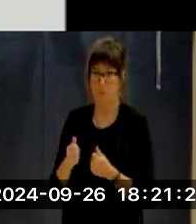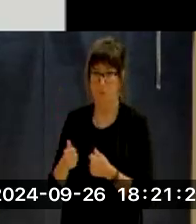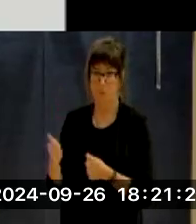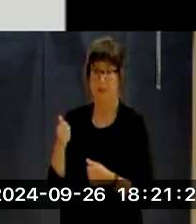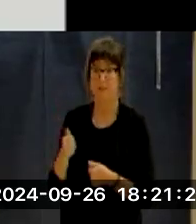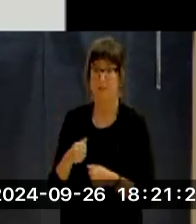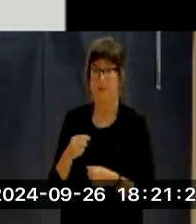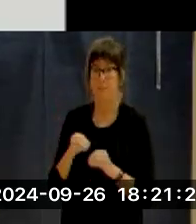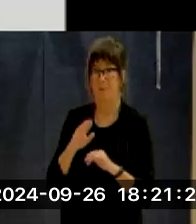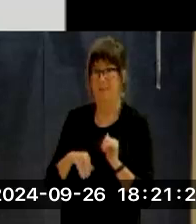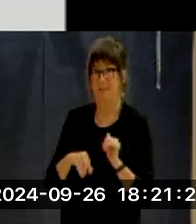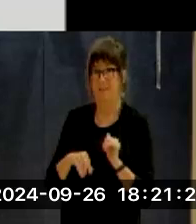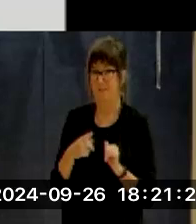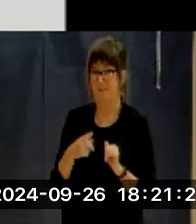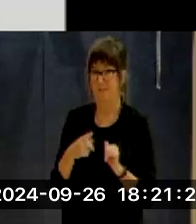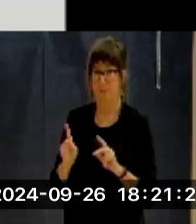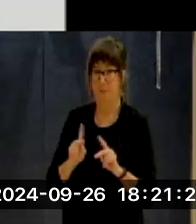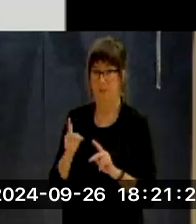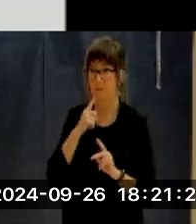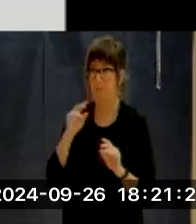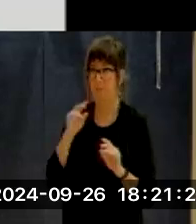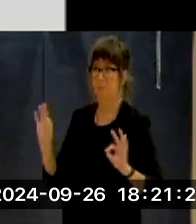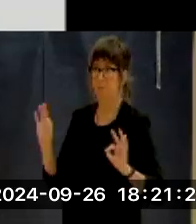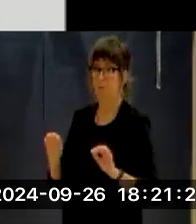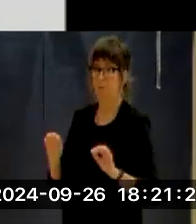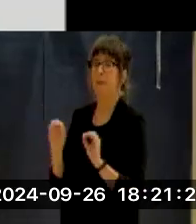than half said nothing happened.